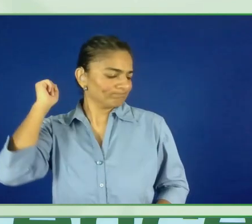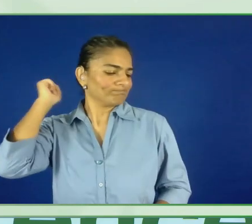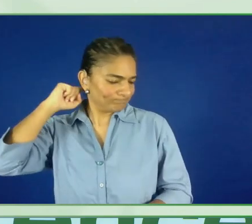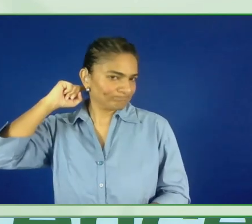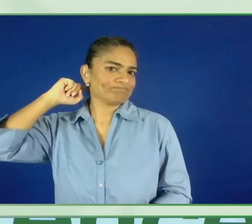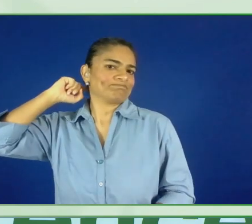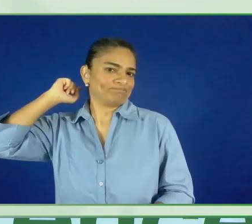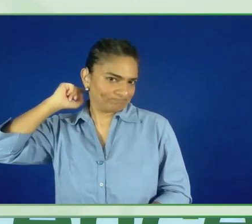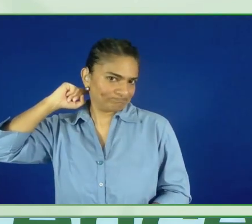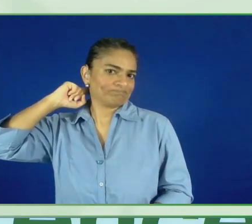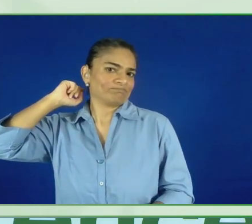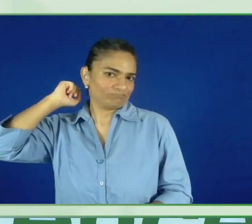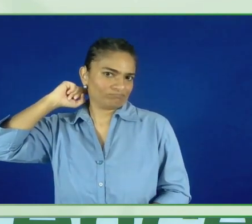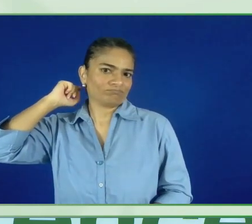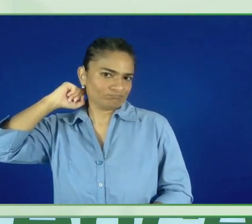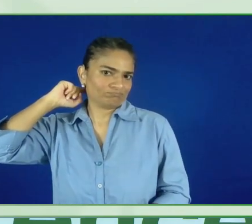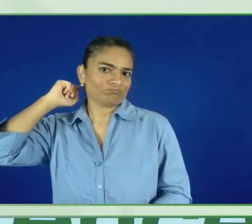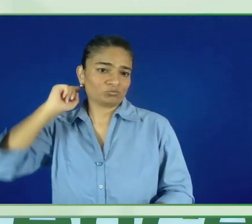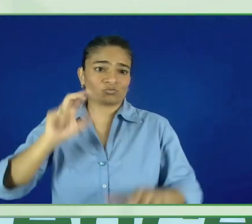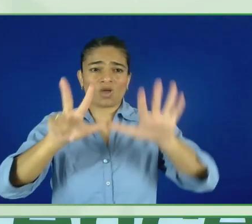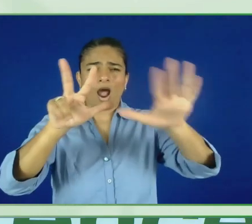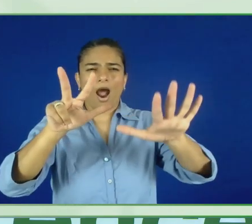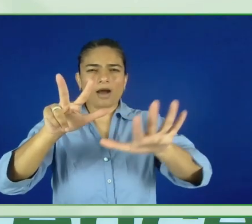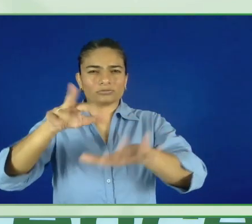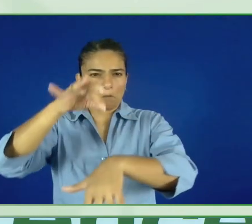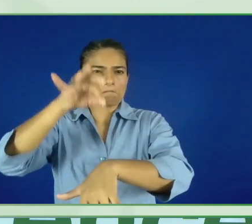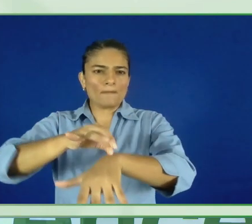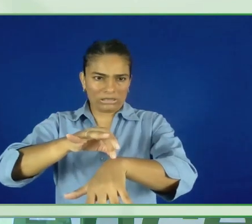minutes. That's the time that I have for the presentation.